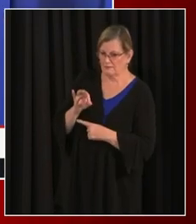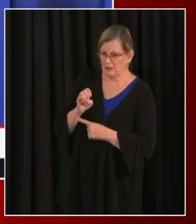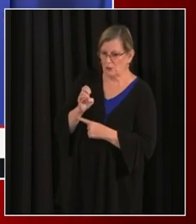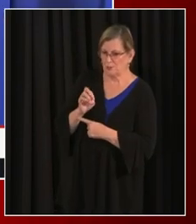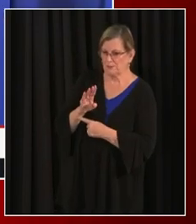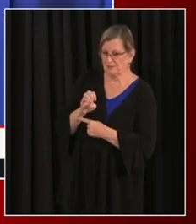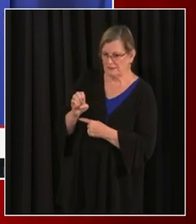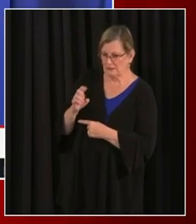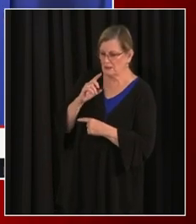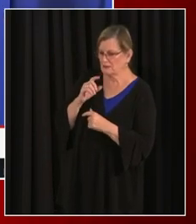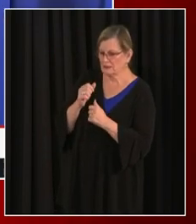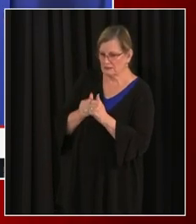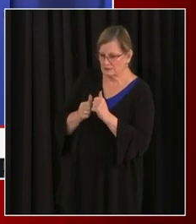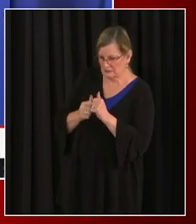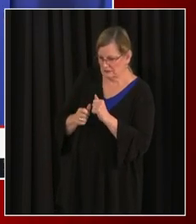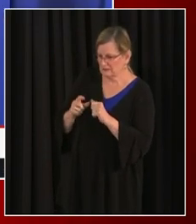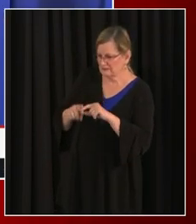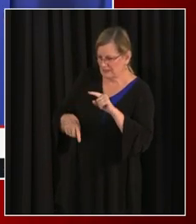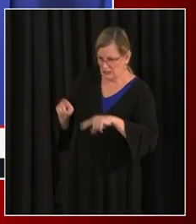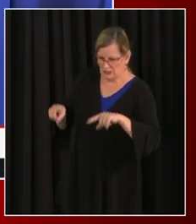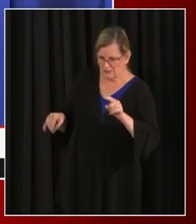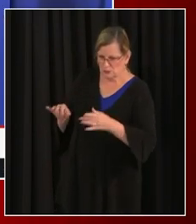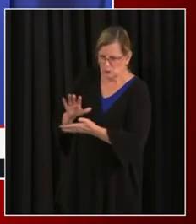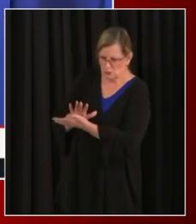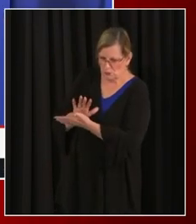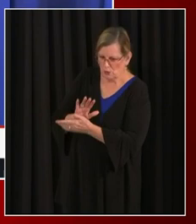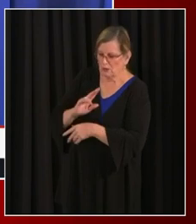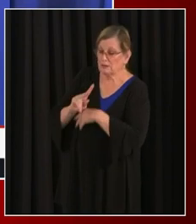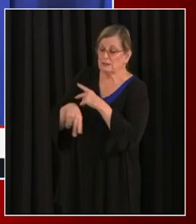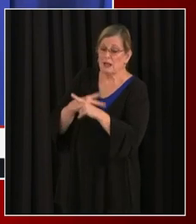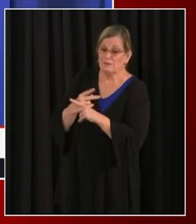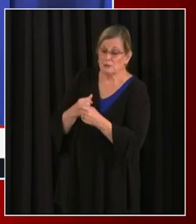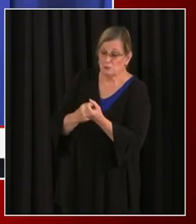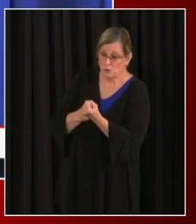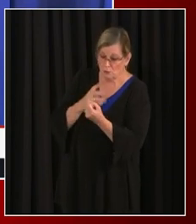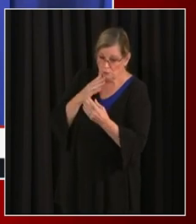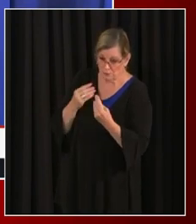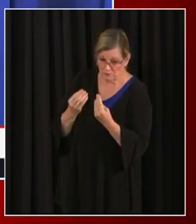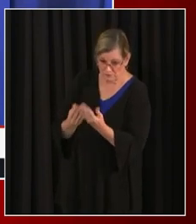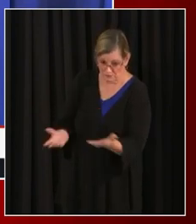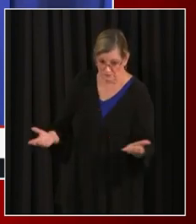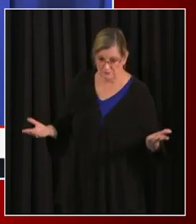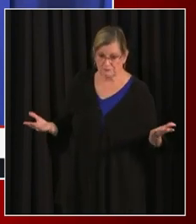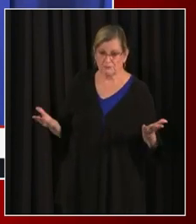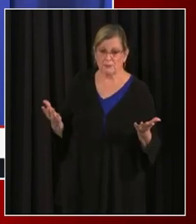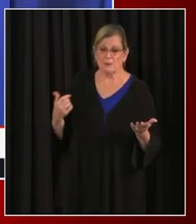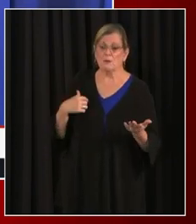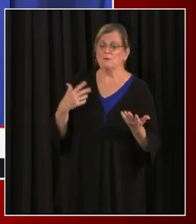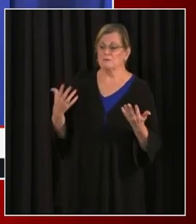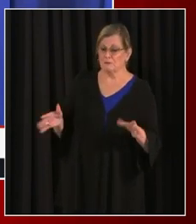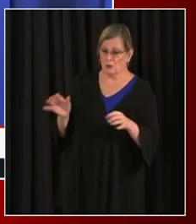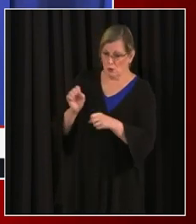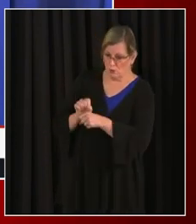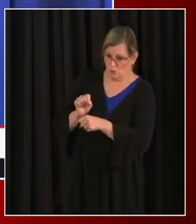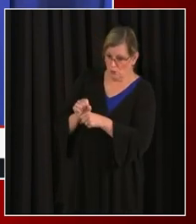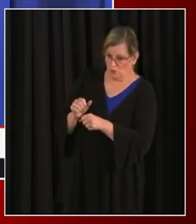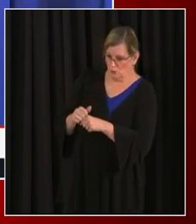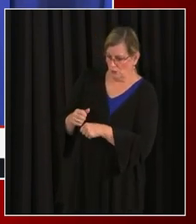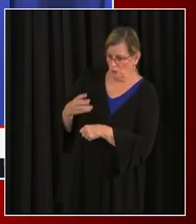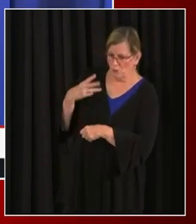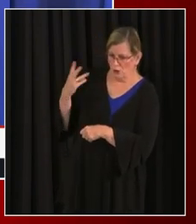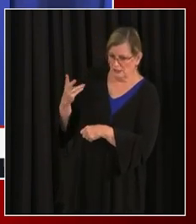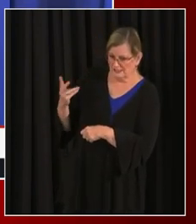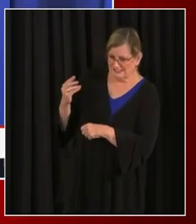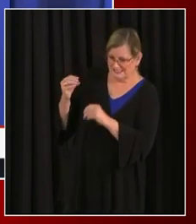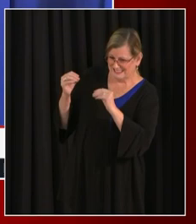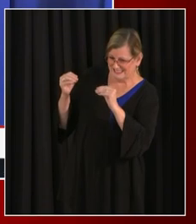by schools and the type of support that will be provided. We have worked with the Washington Teacher Union